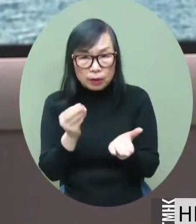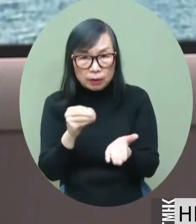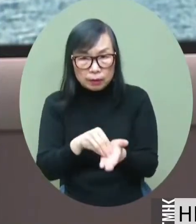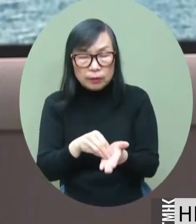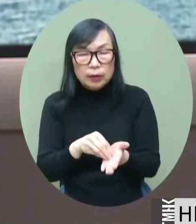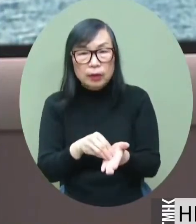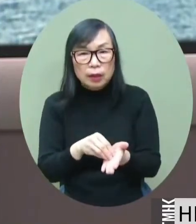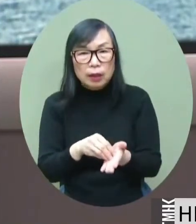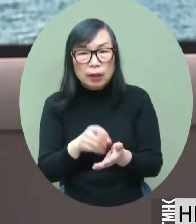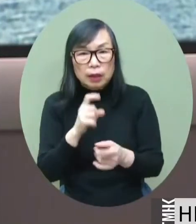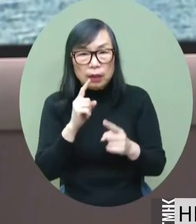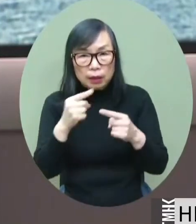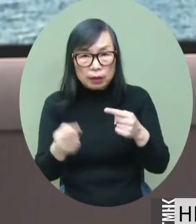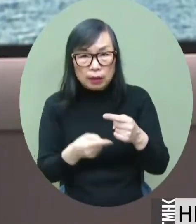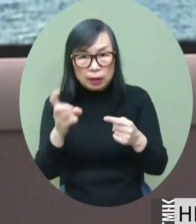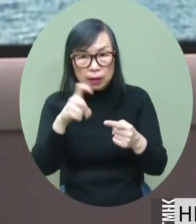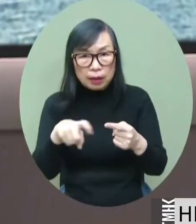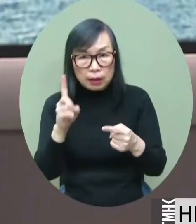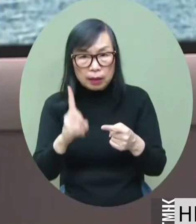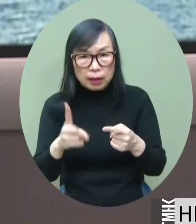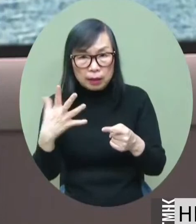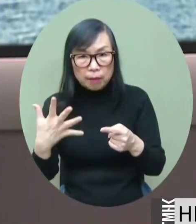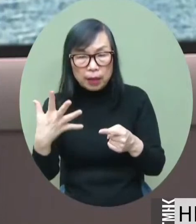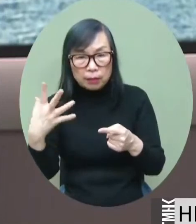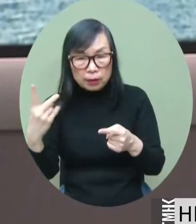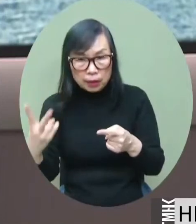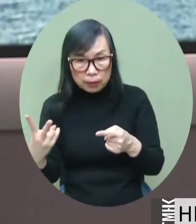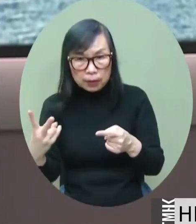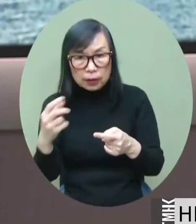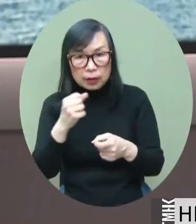21,254 HA staff tested positive.